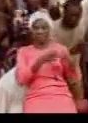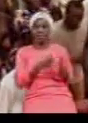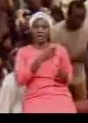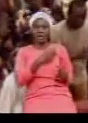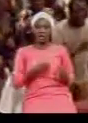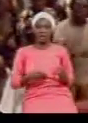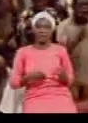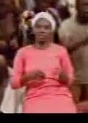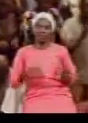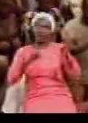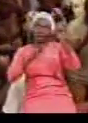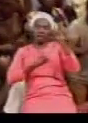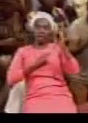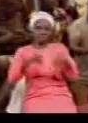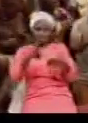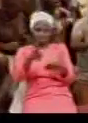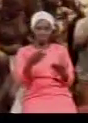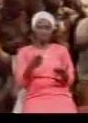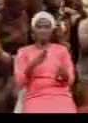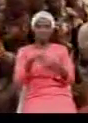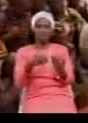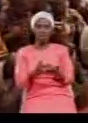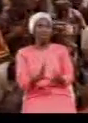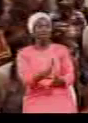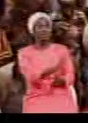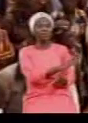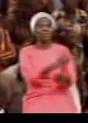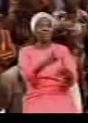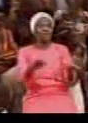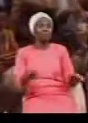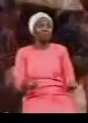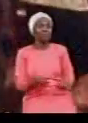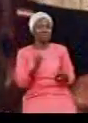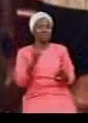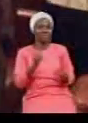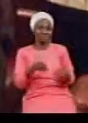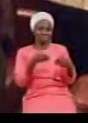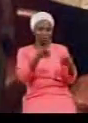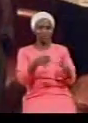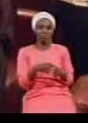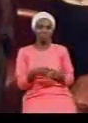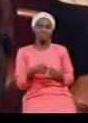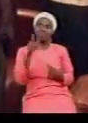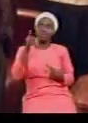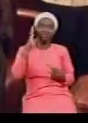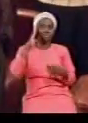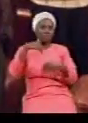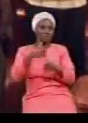you all their territory. I'll make you